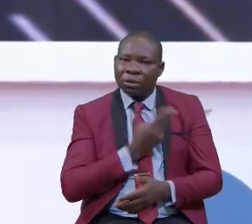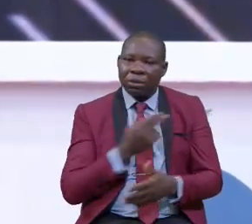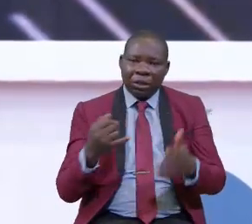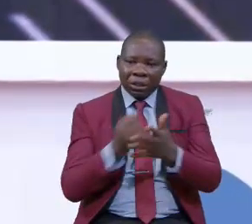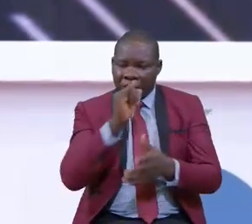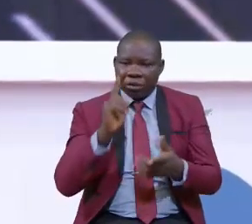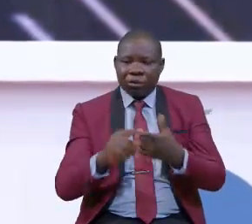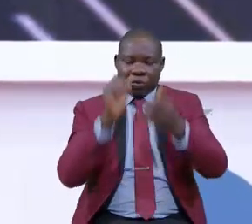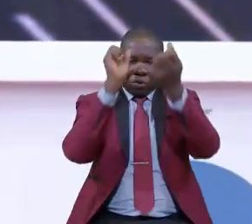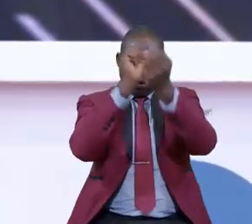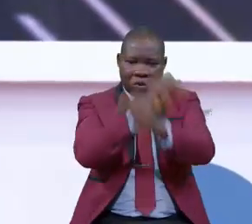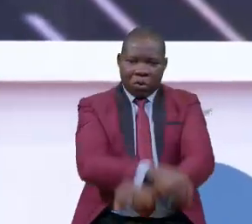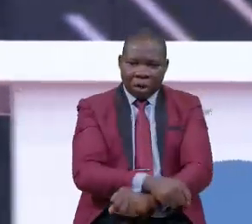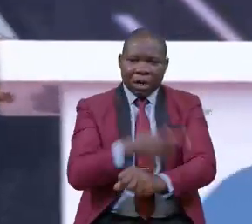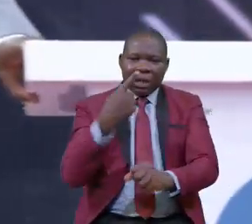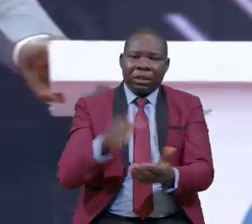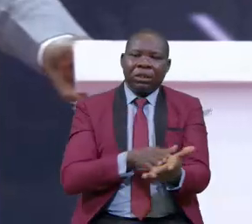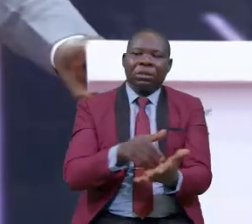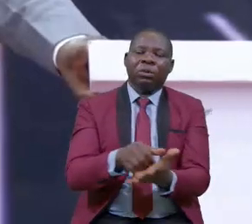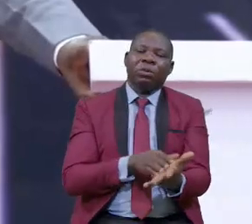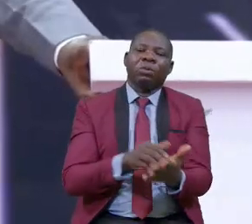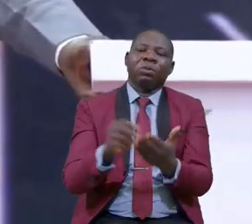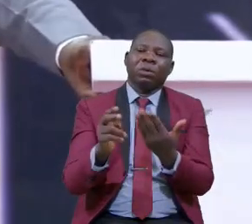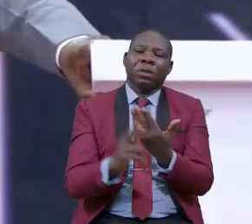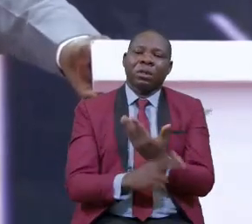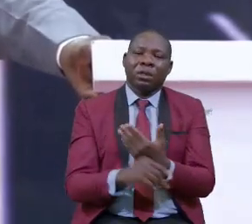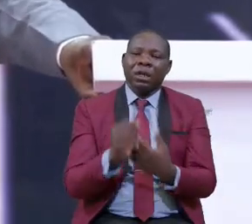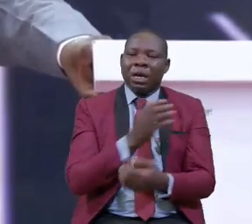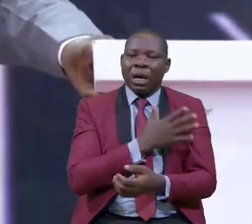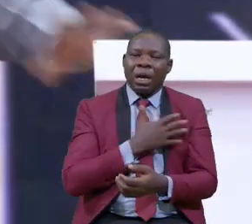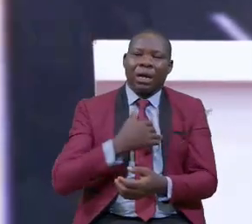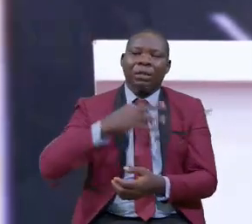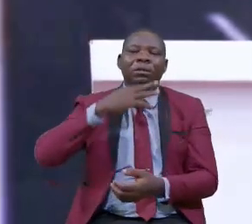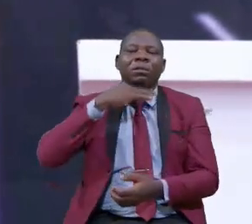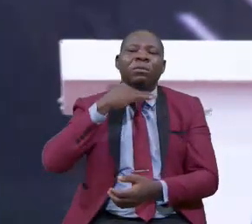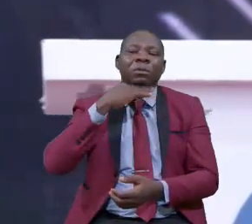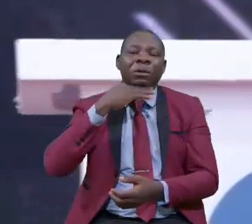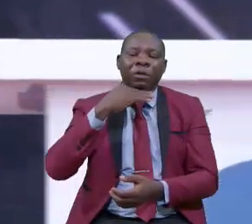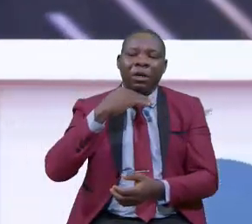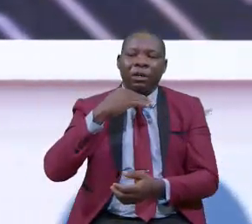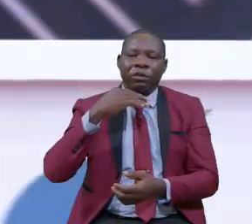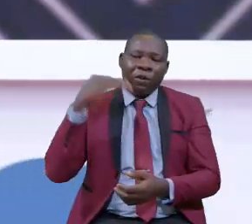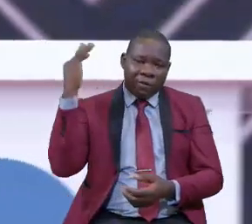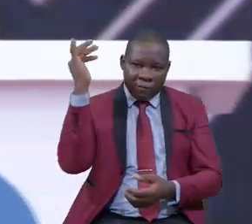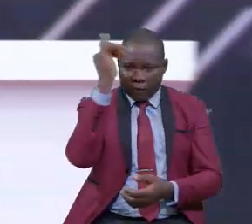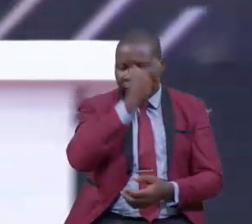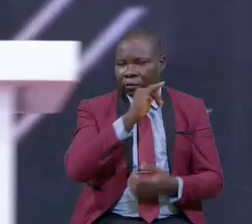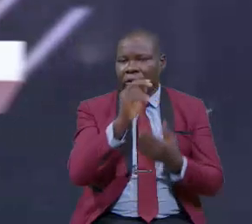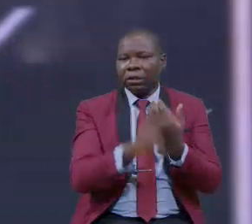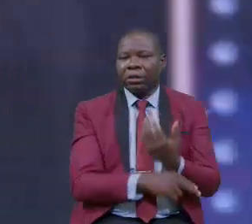the feebleness and the perverse foolishness. The feebleness